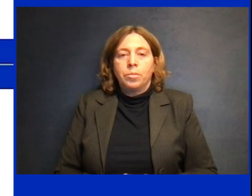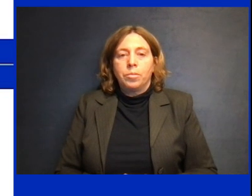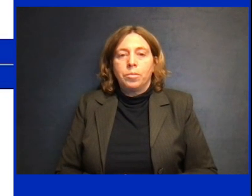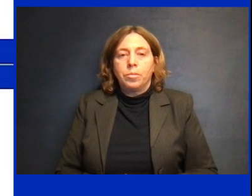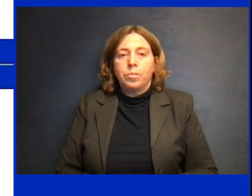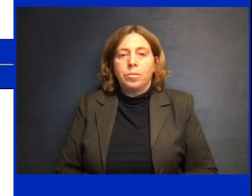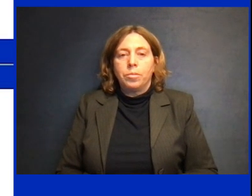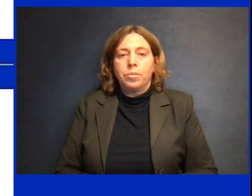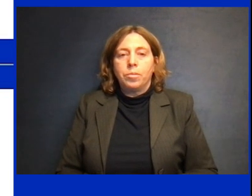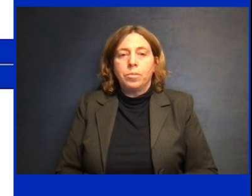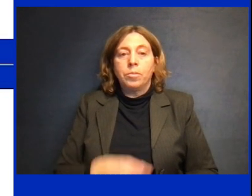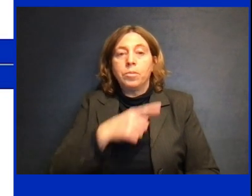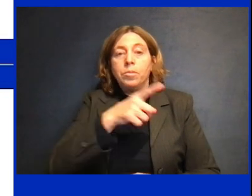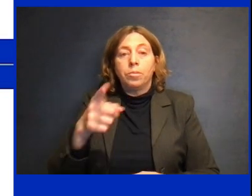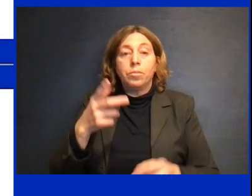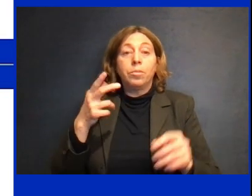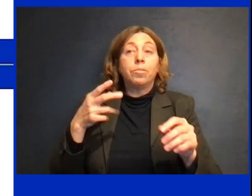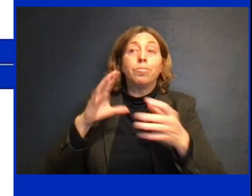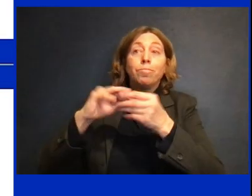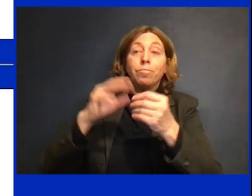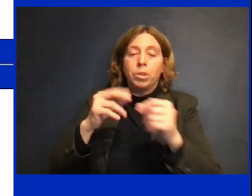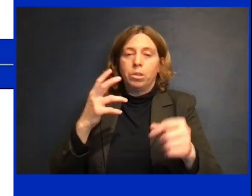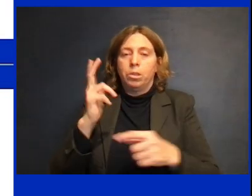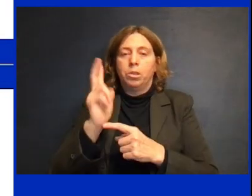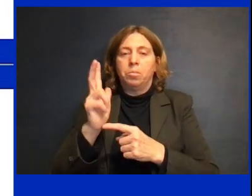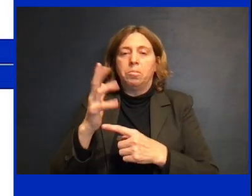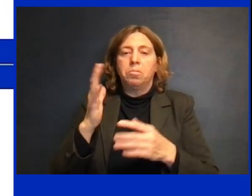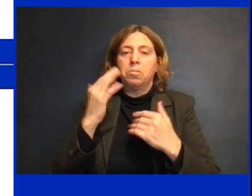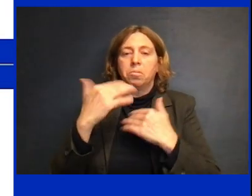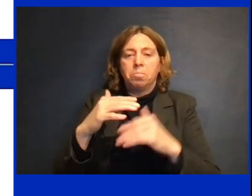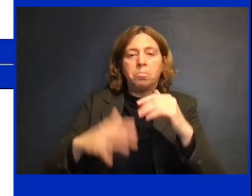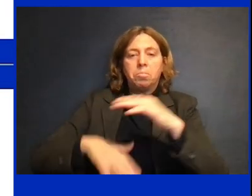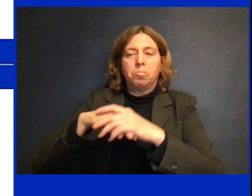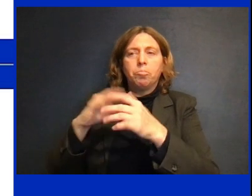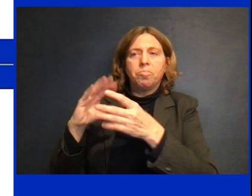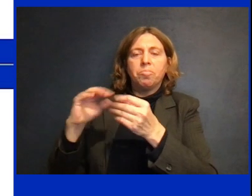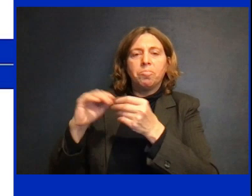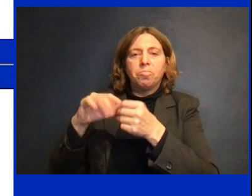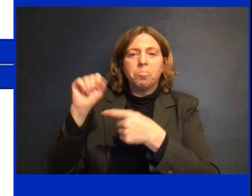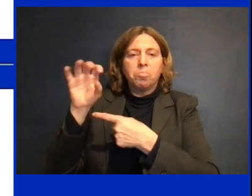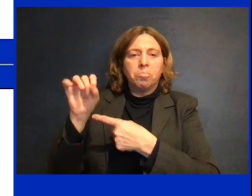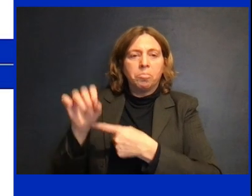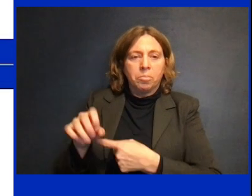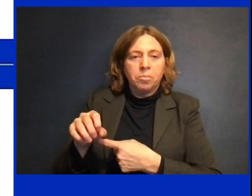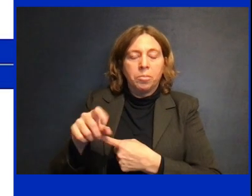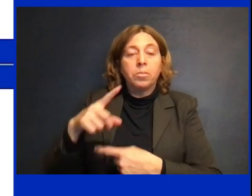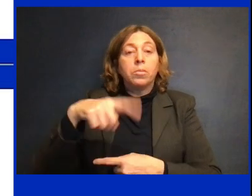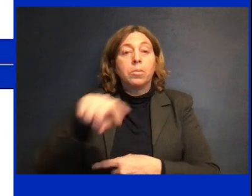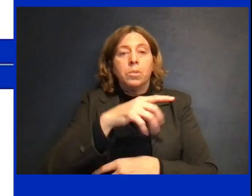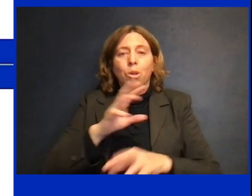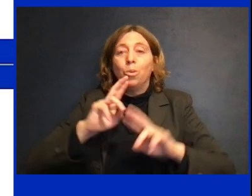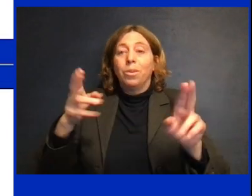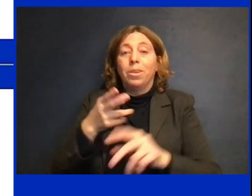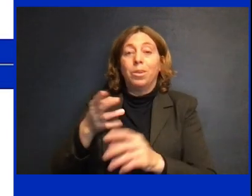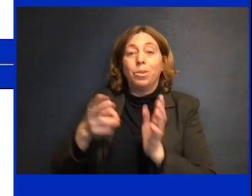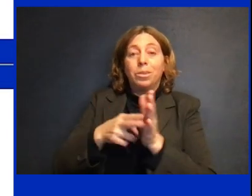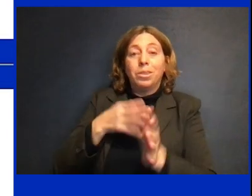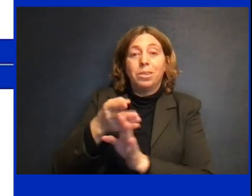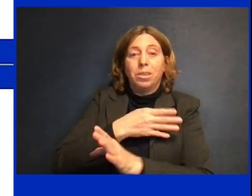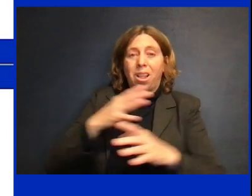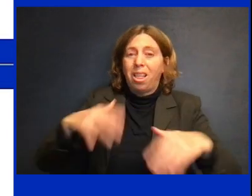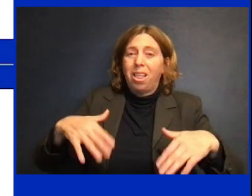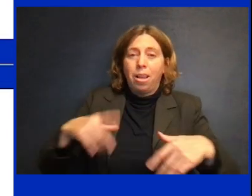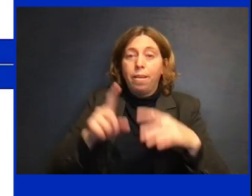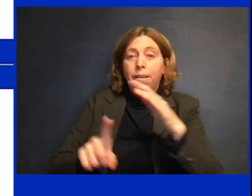was received. Each participant will have 3 minutes to articulate their comments. If you have not pre-registered to provide